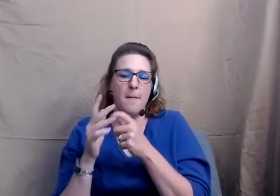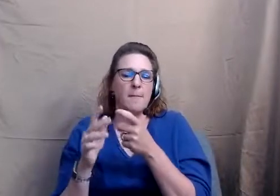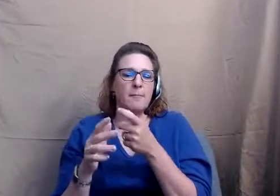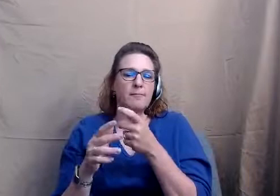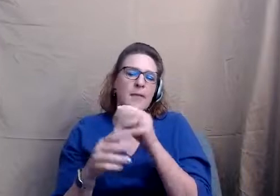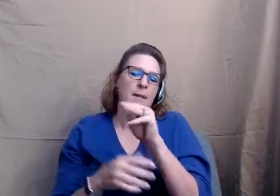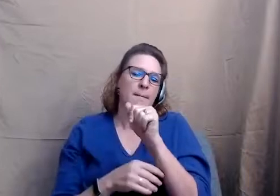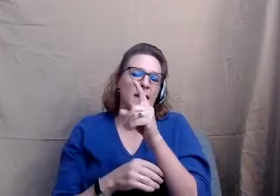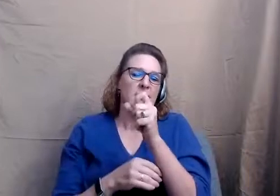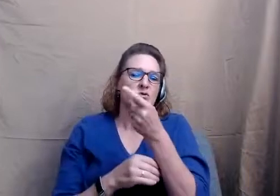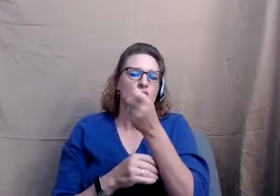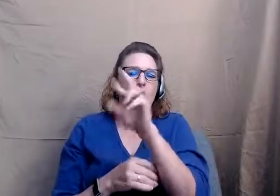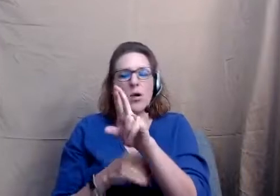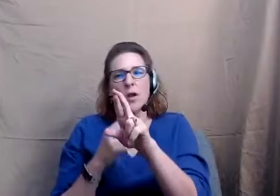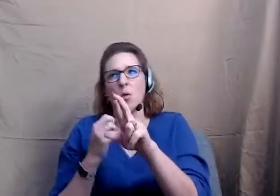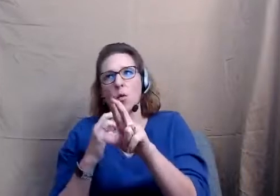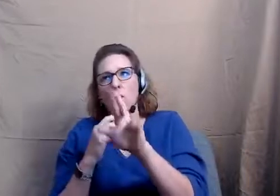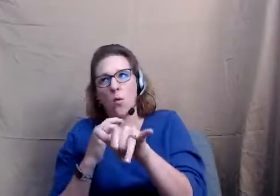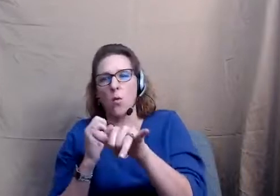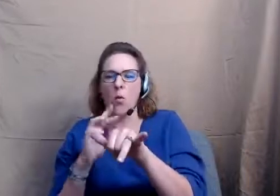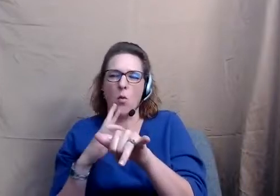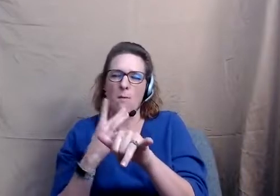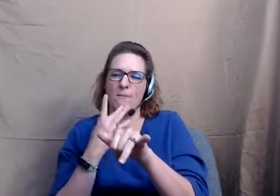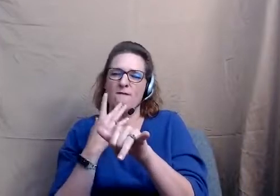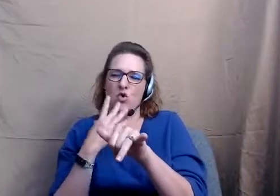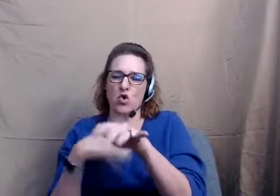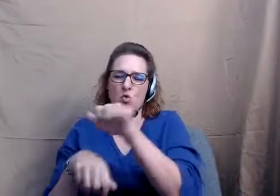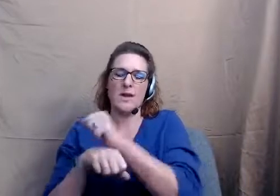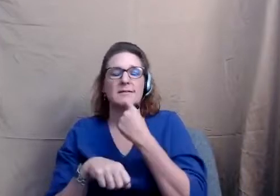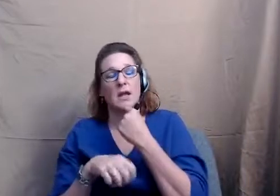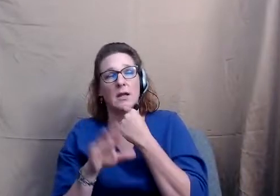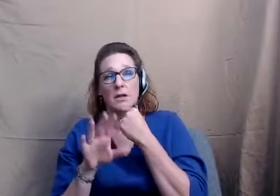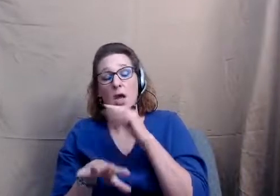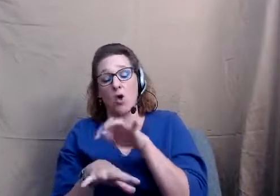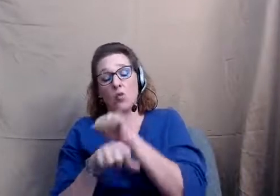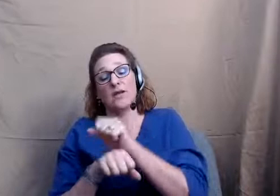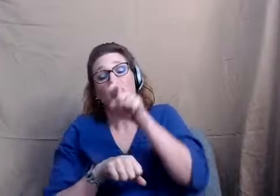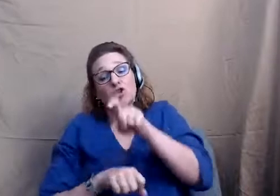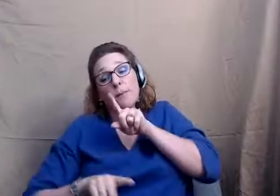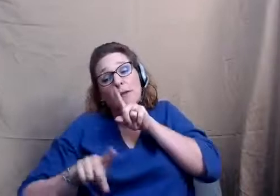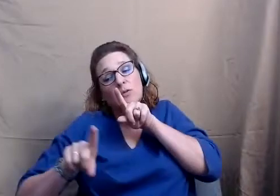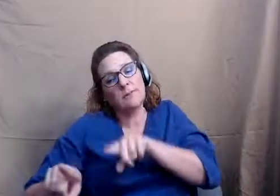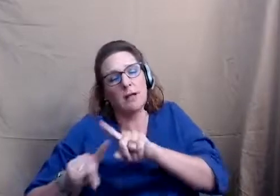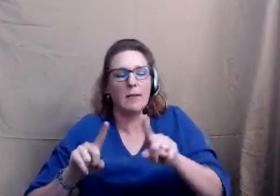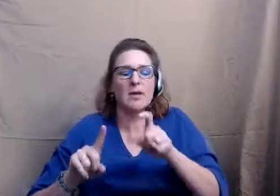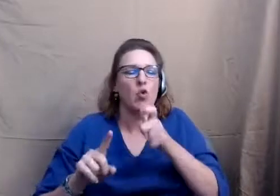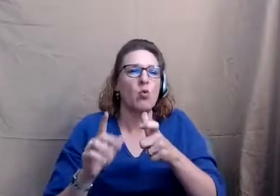preferred arrest, which say that arrest should be the response, but don't mandate that